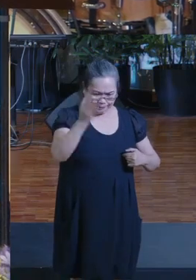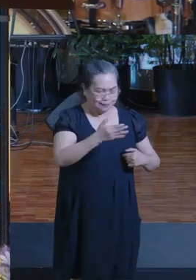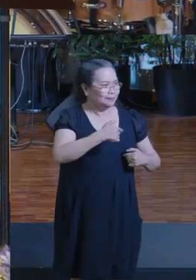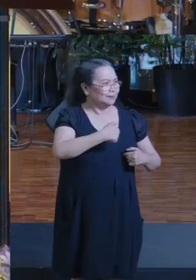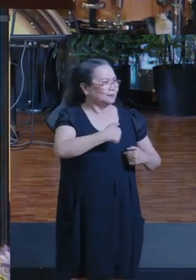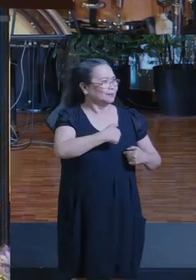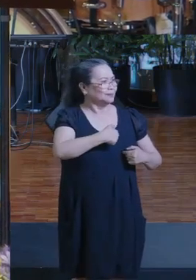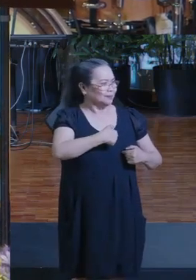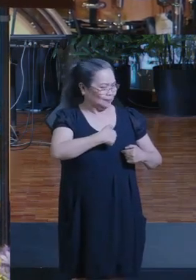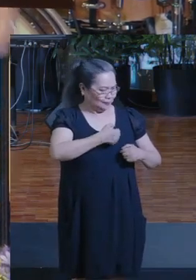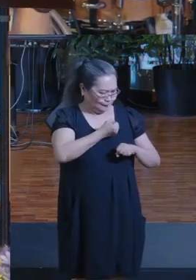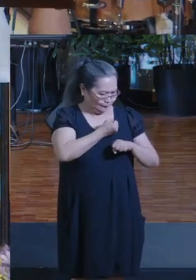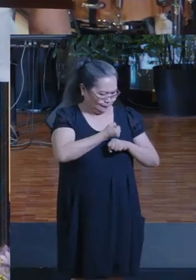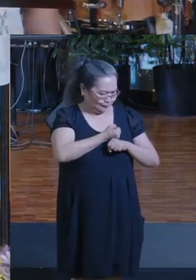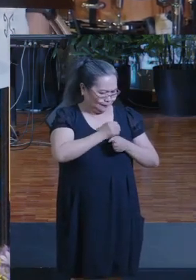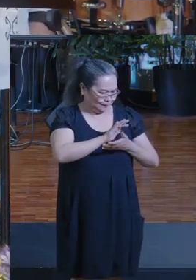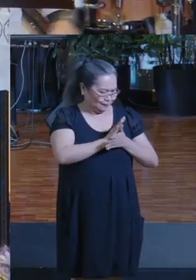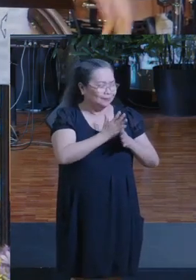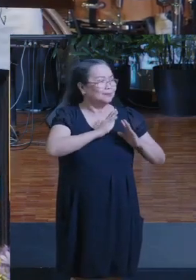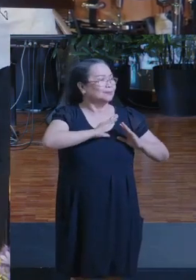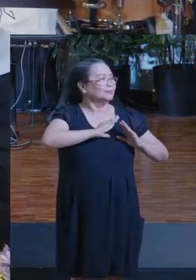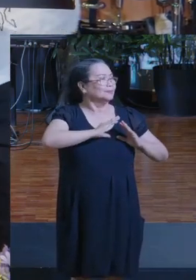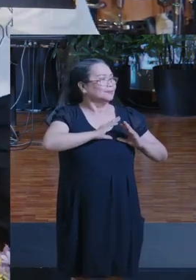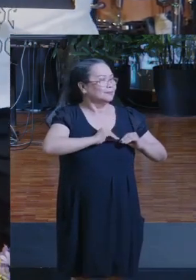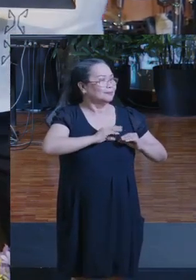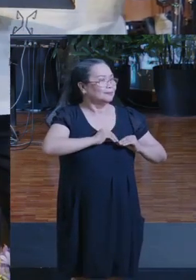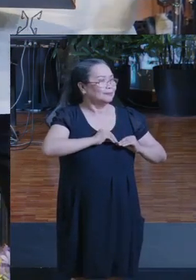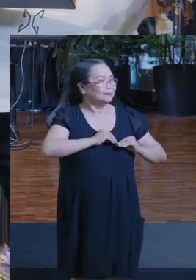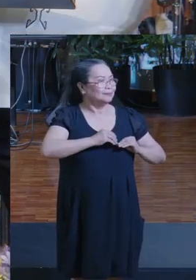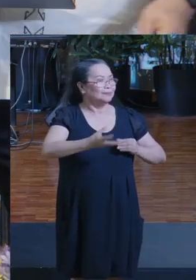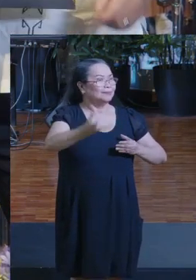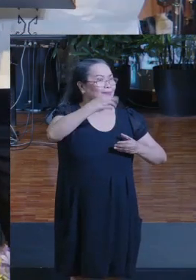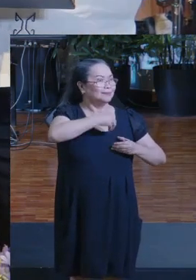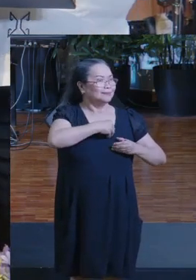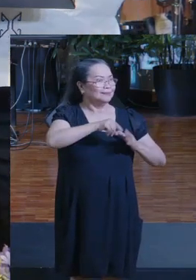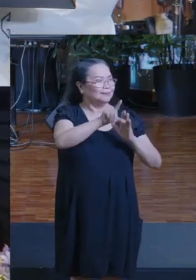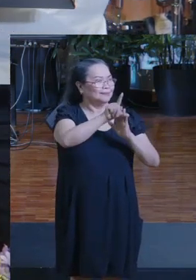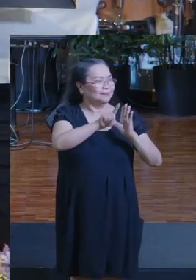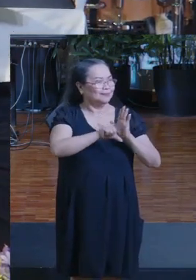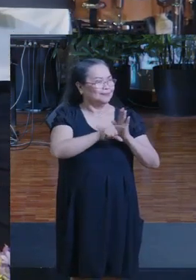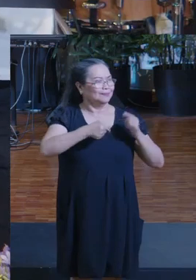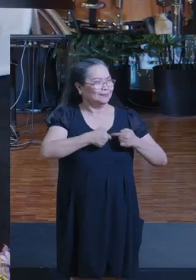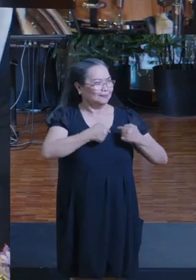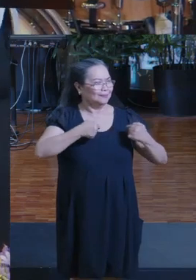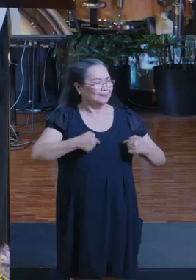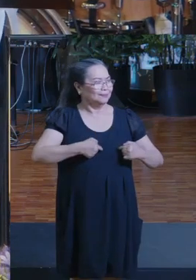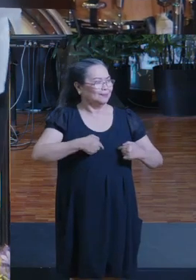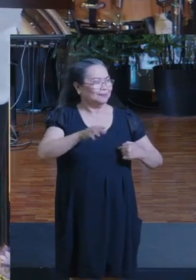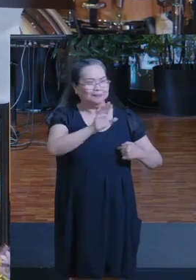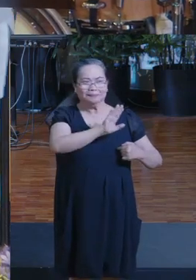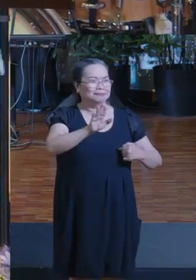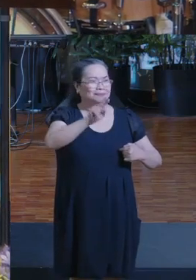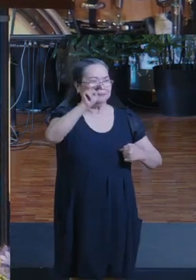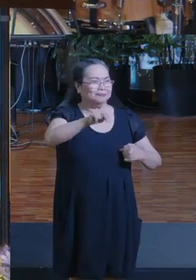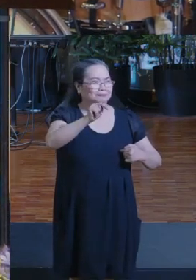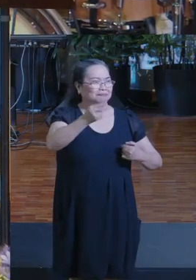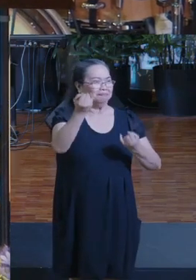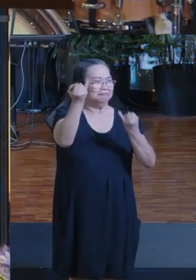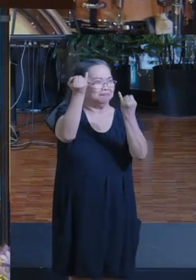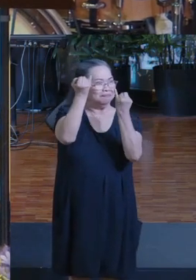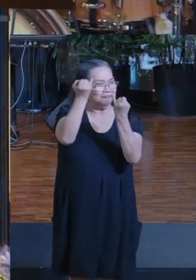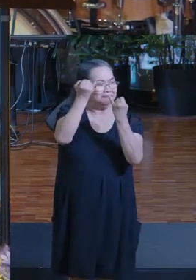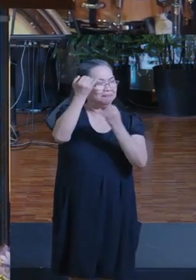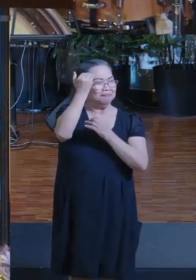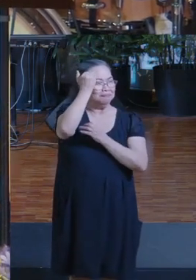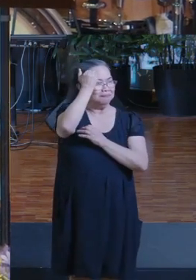hearts of stone into hearts of flesh. And I will put my law in their hearts. And they should not need any instruction because they